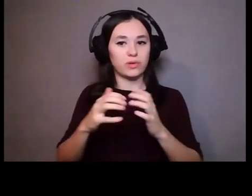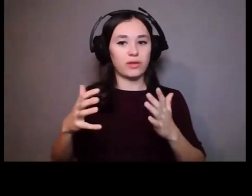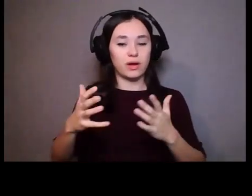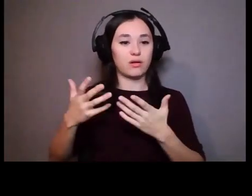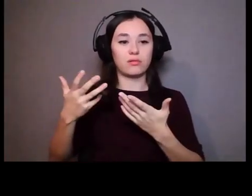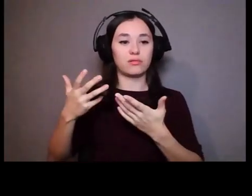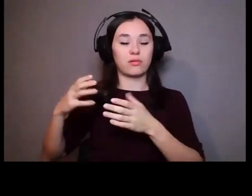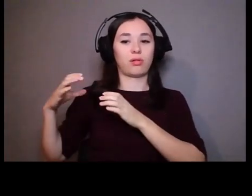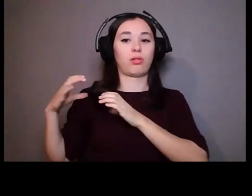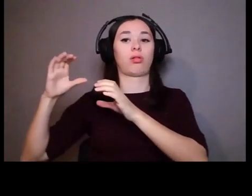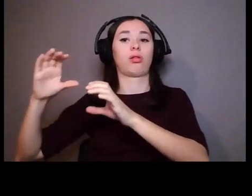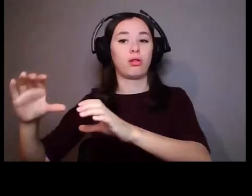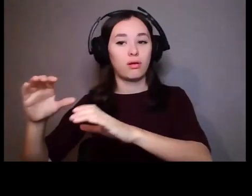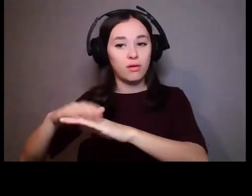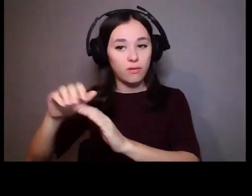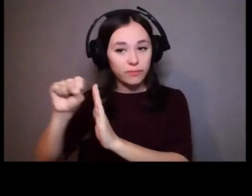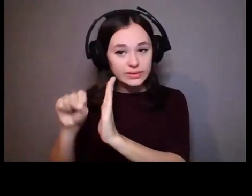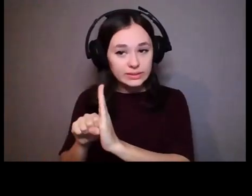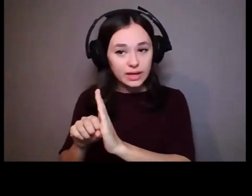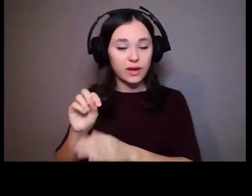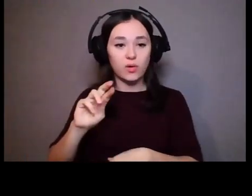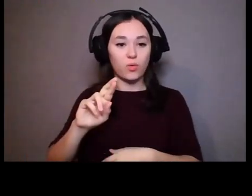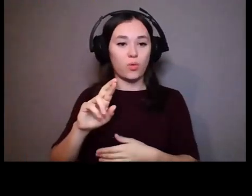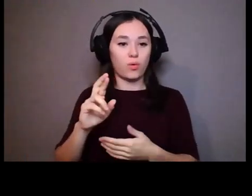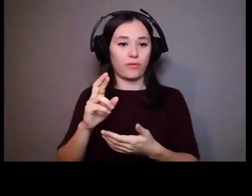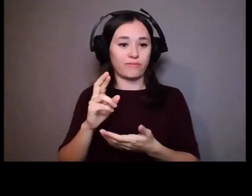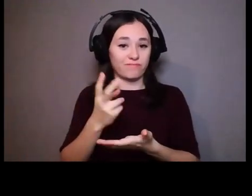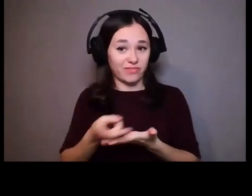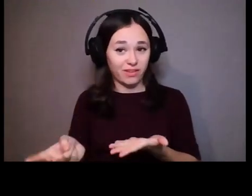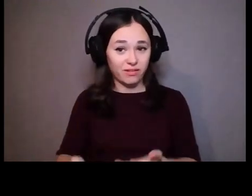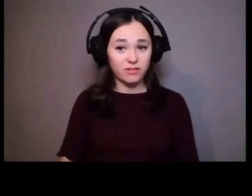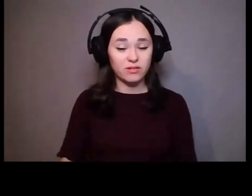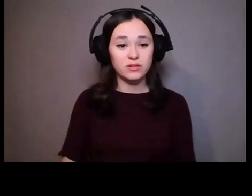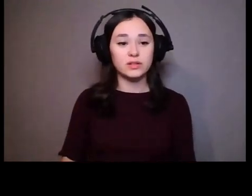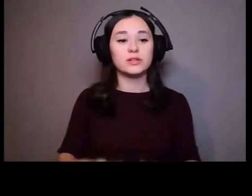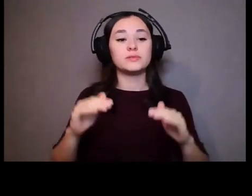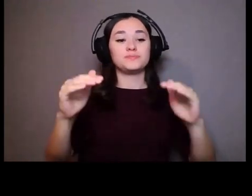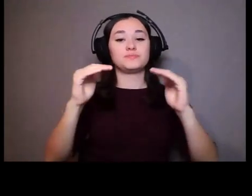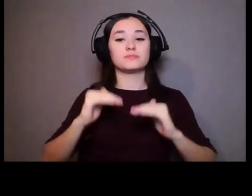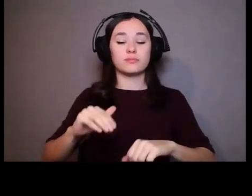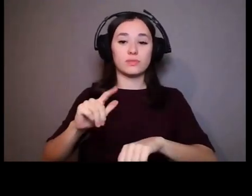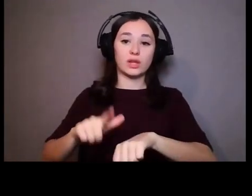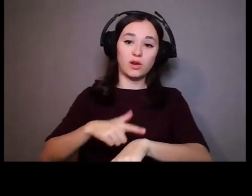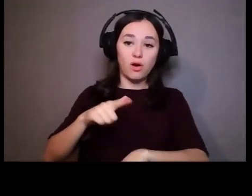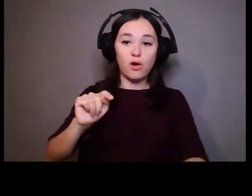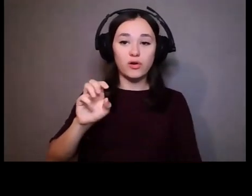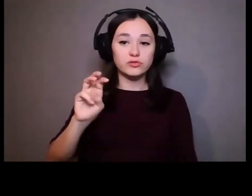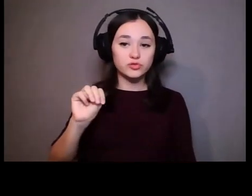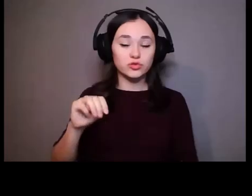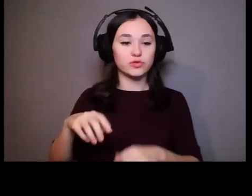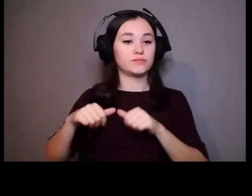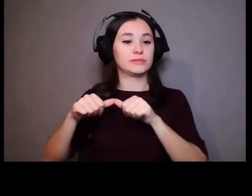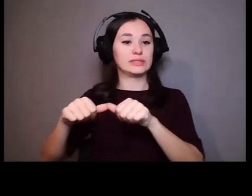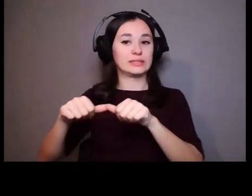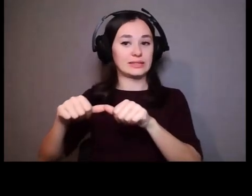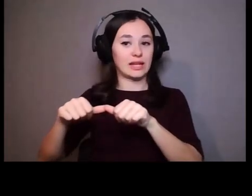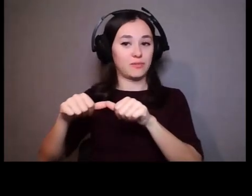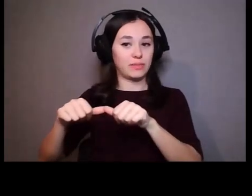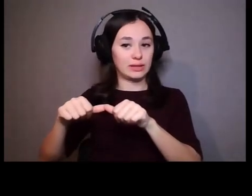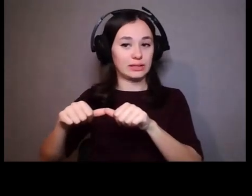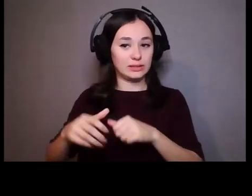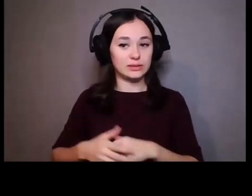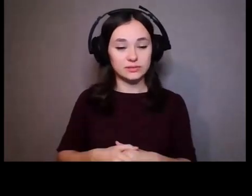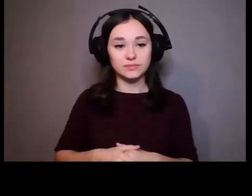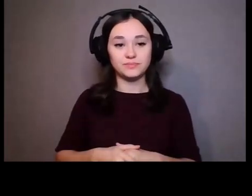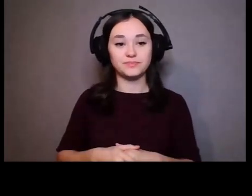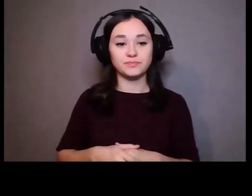or without setting ourselves up for failure. 3, long-term sustainability. We're not just looking for a quick one. We are looking for